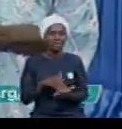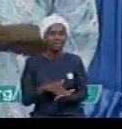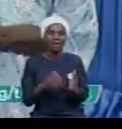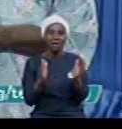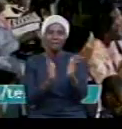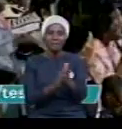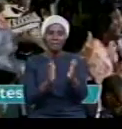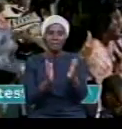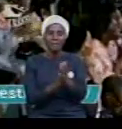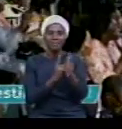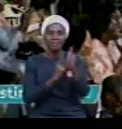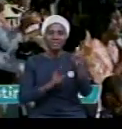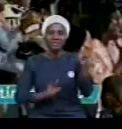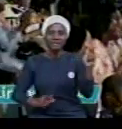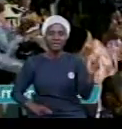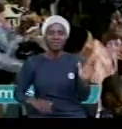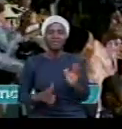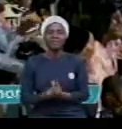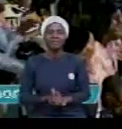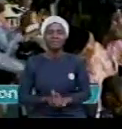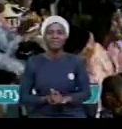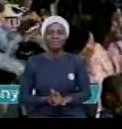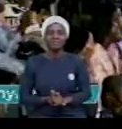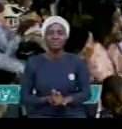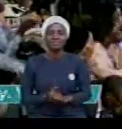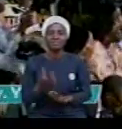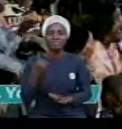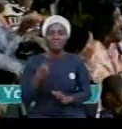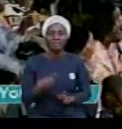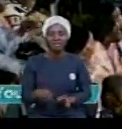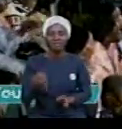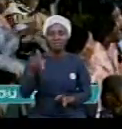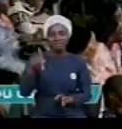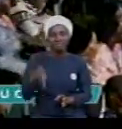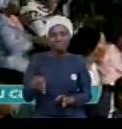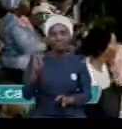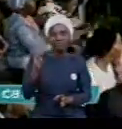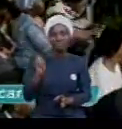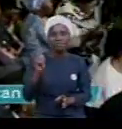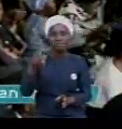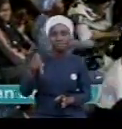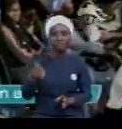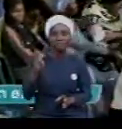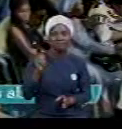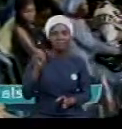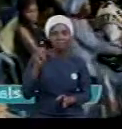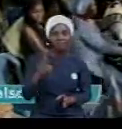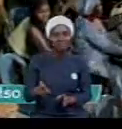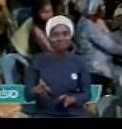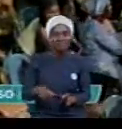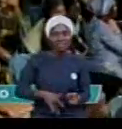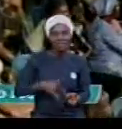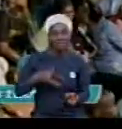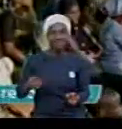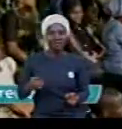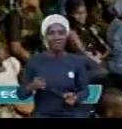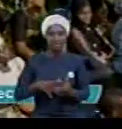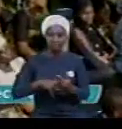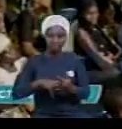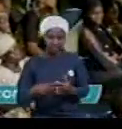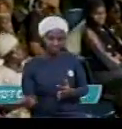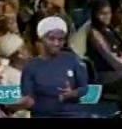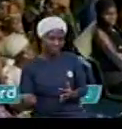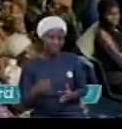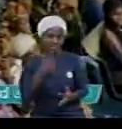the Lord. The peppery sensation in the soul. What happened? Gone, gone